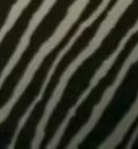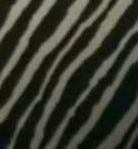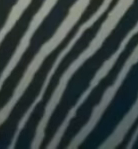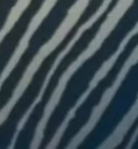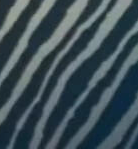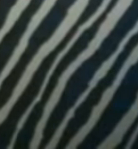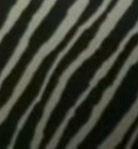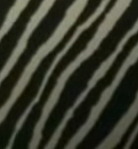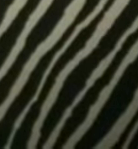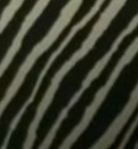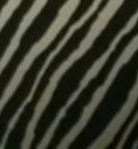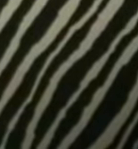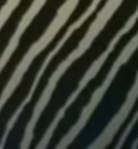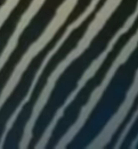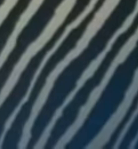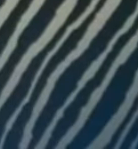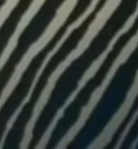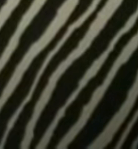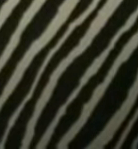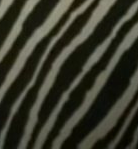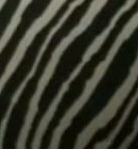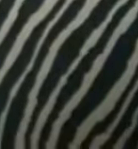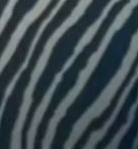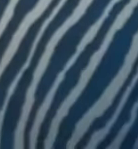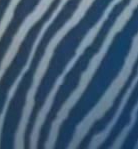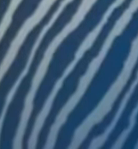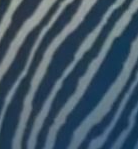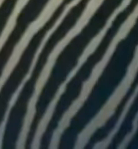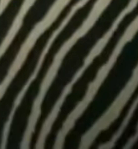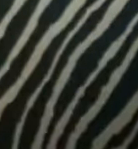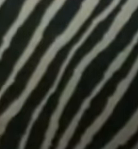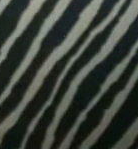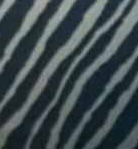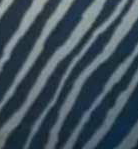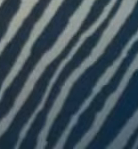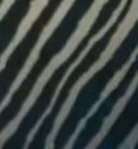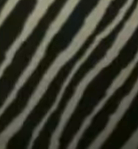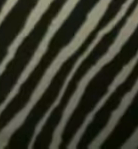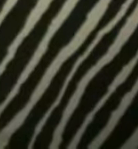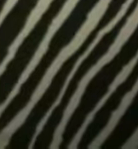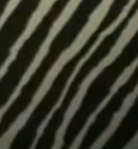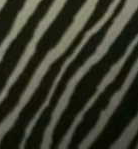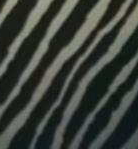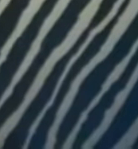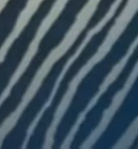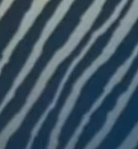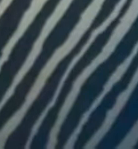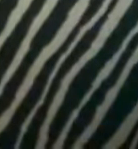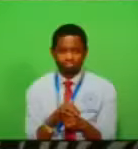Apostle was talking about the Holy Spirit. We need him. We cannot do